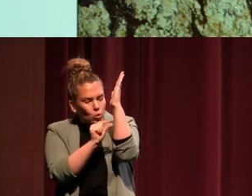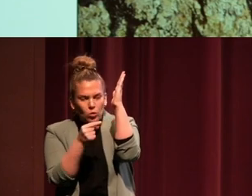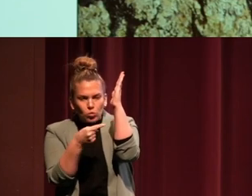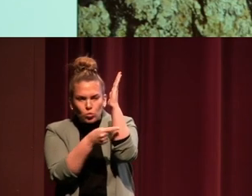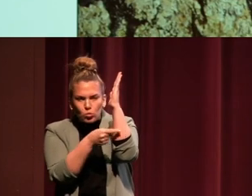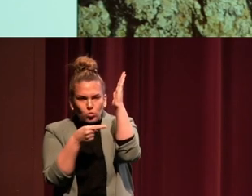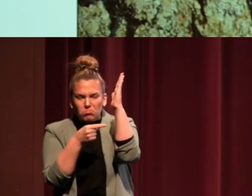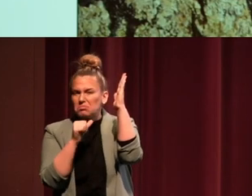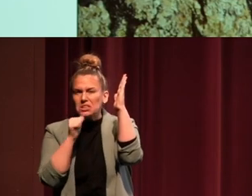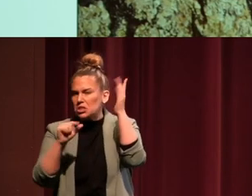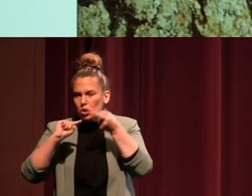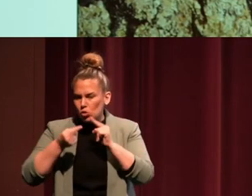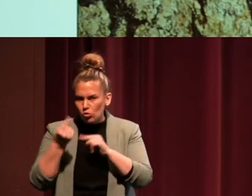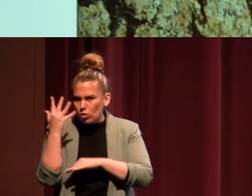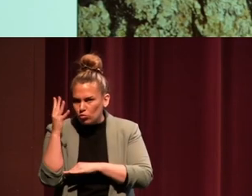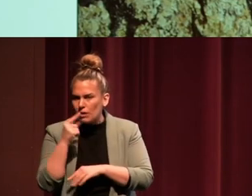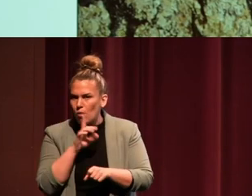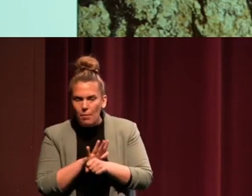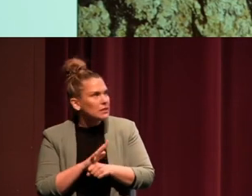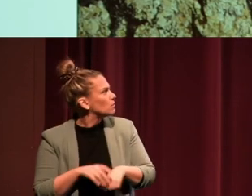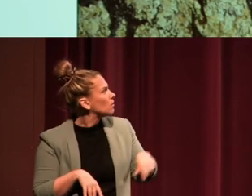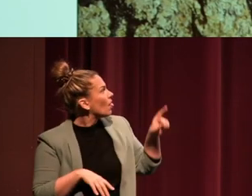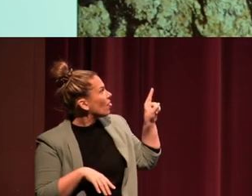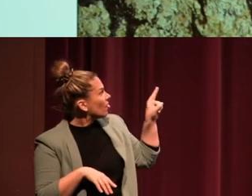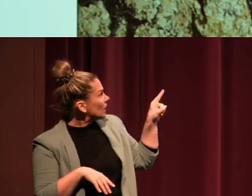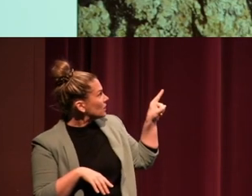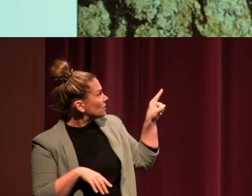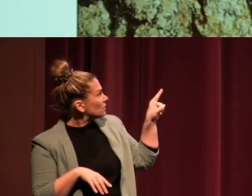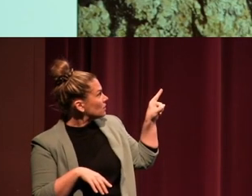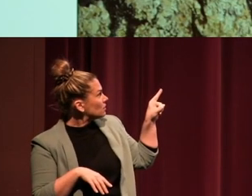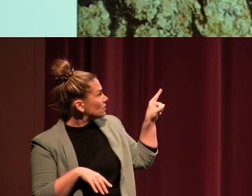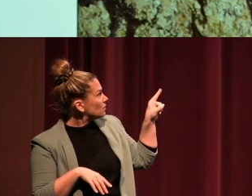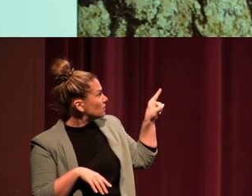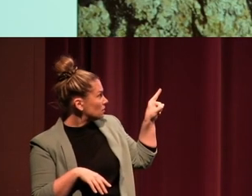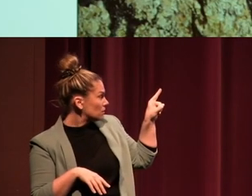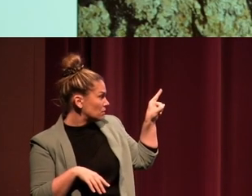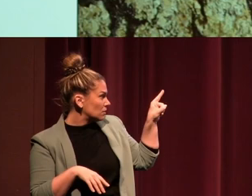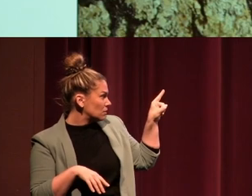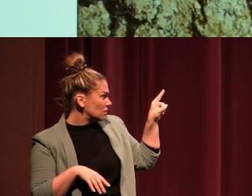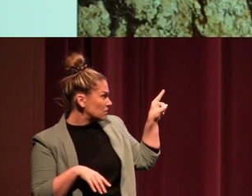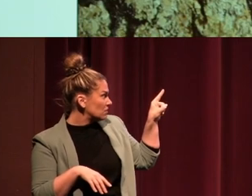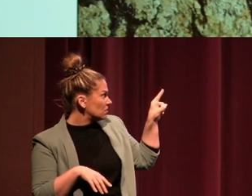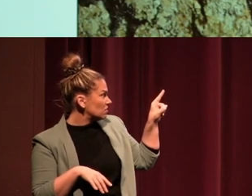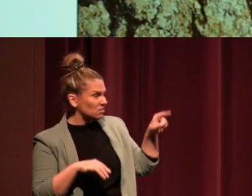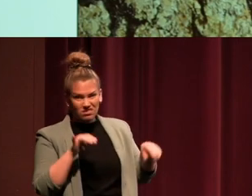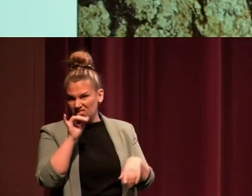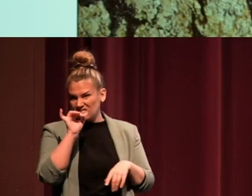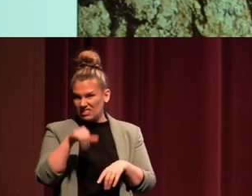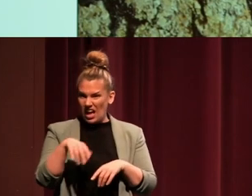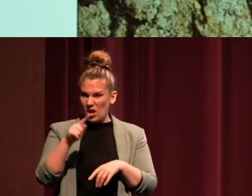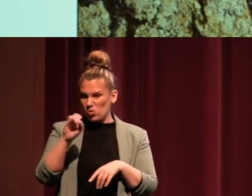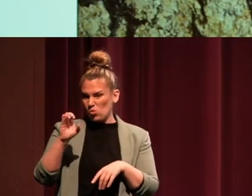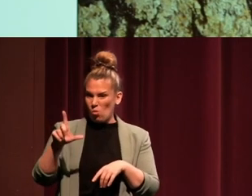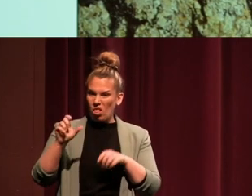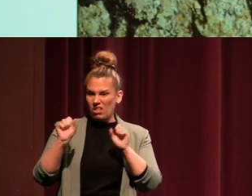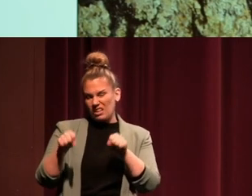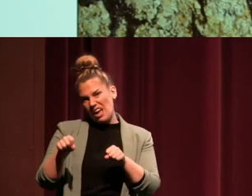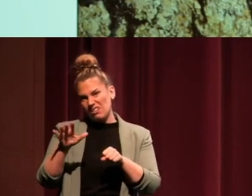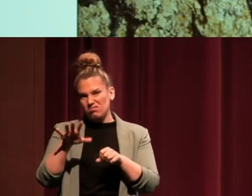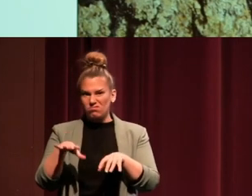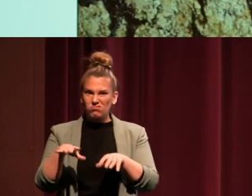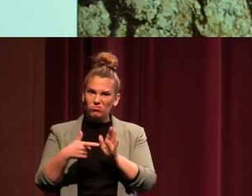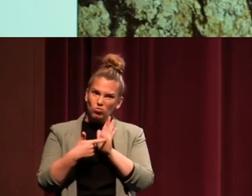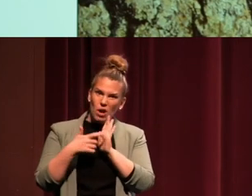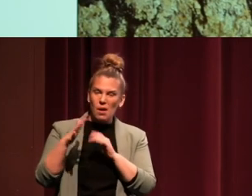This is a hand-powered 32-inch increment borer. It takes anywhere from 20 minutes to 3 hours